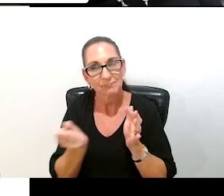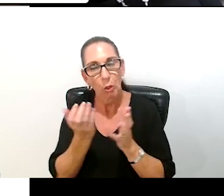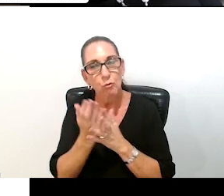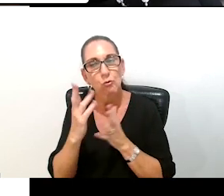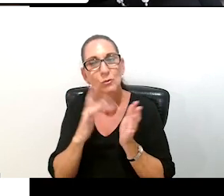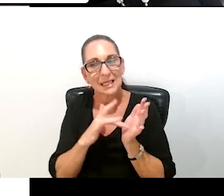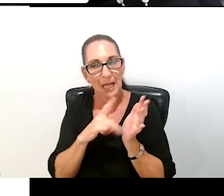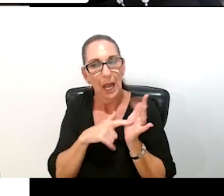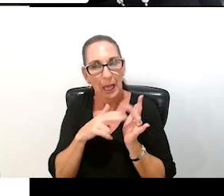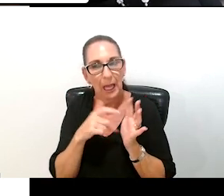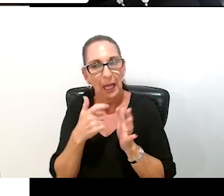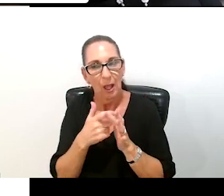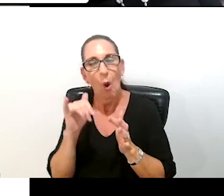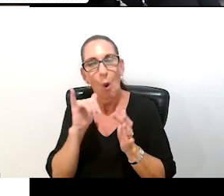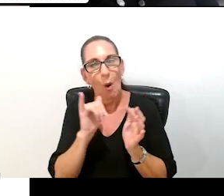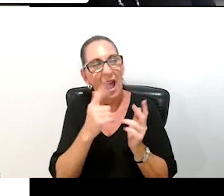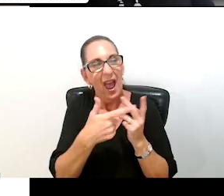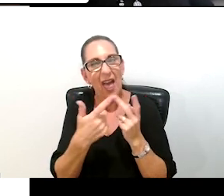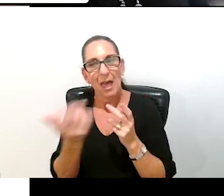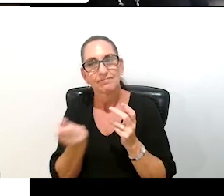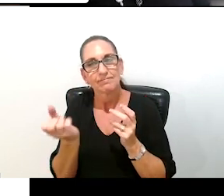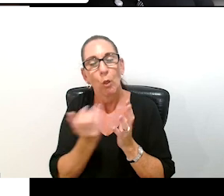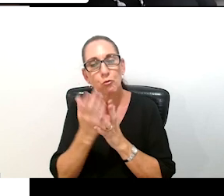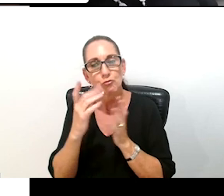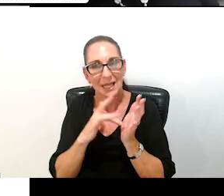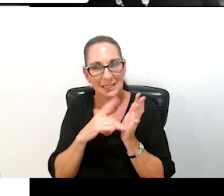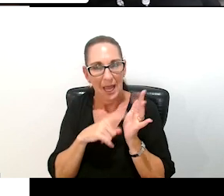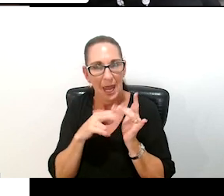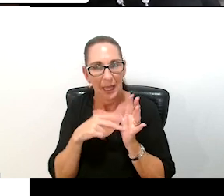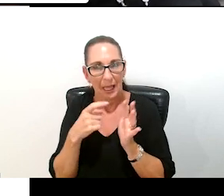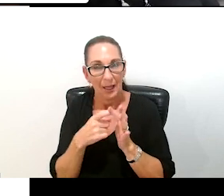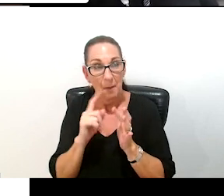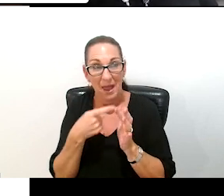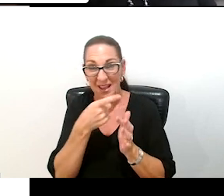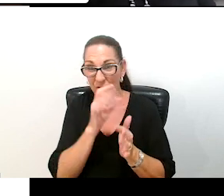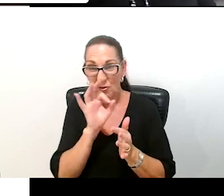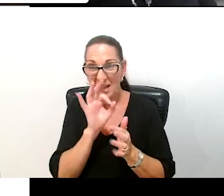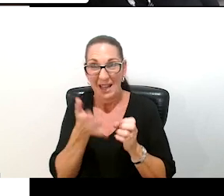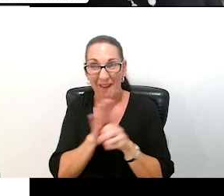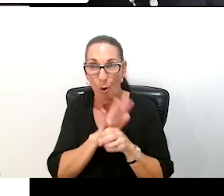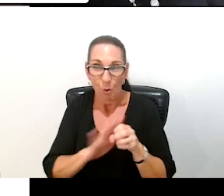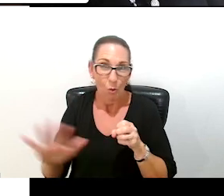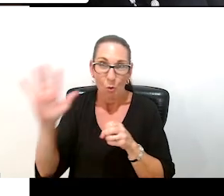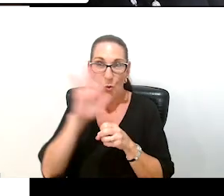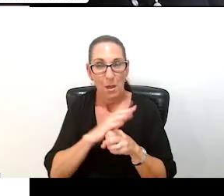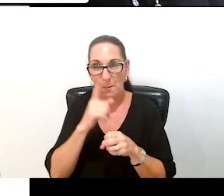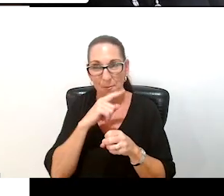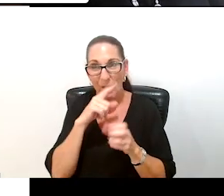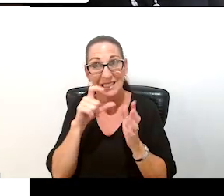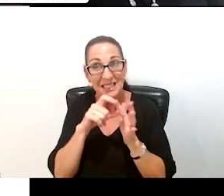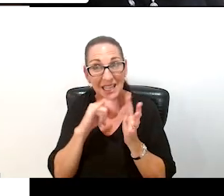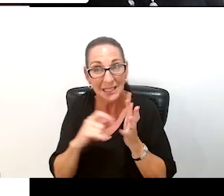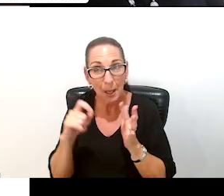allowance, or some other Centrelink payments. But this doesn't represent all people with disability in Australia. Not everyone has the DSP